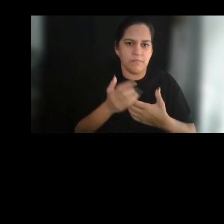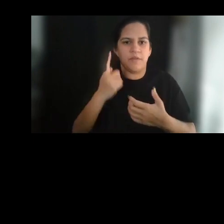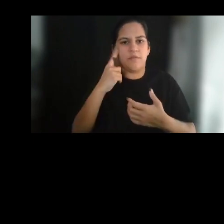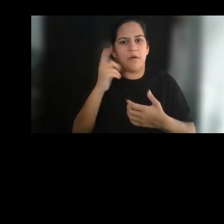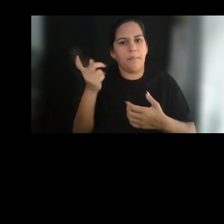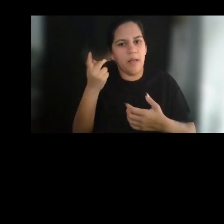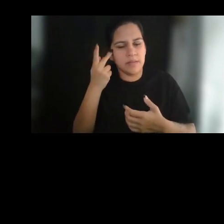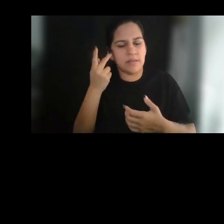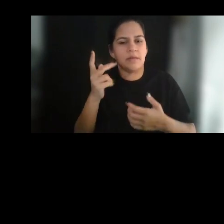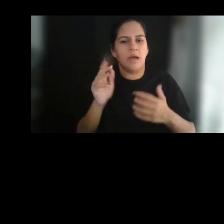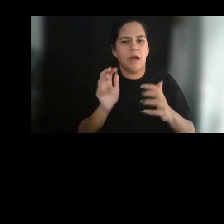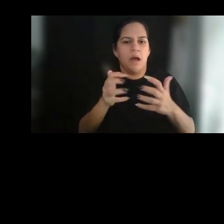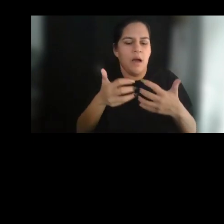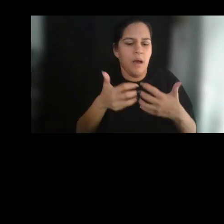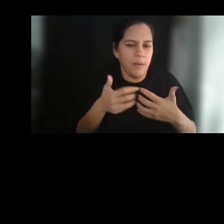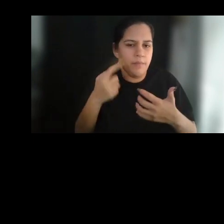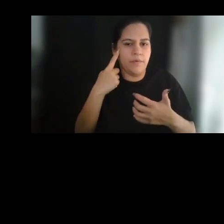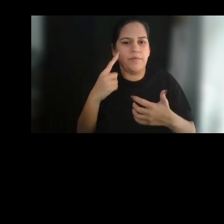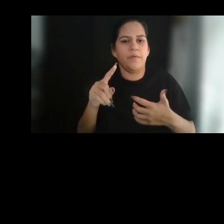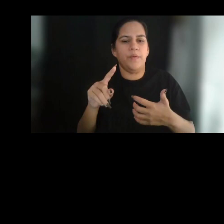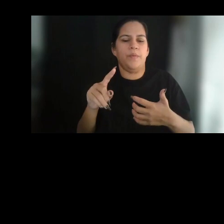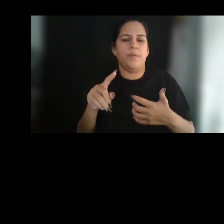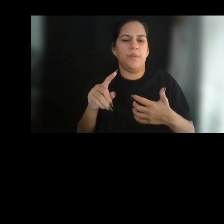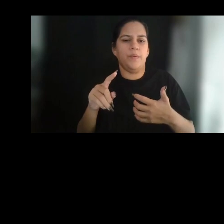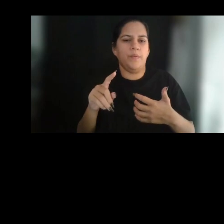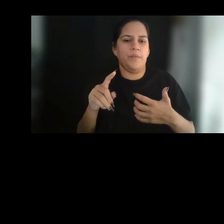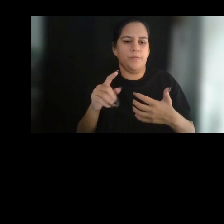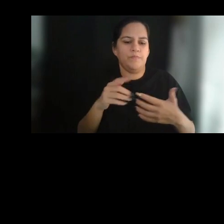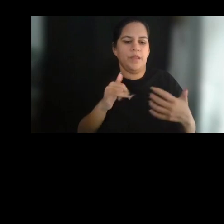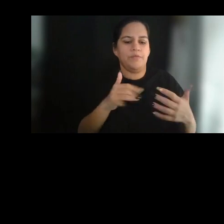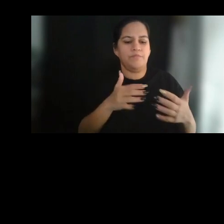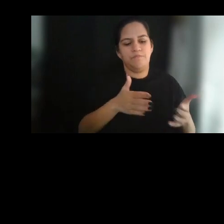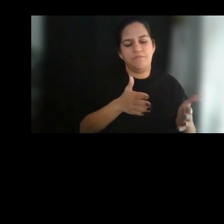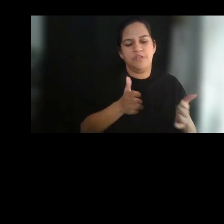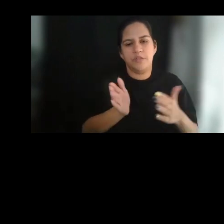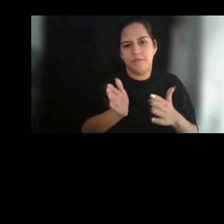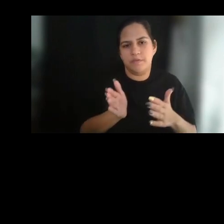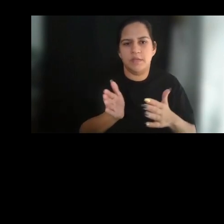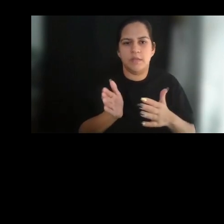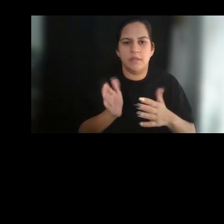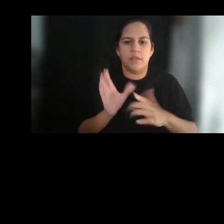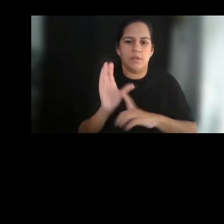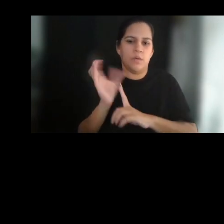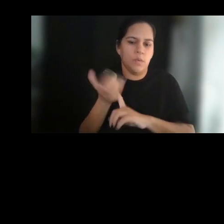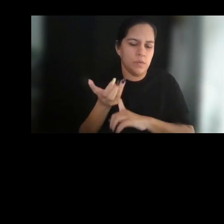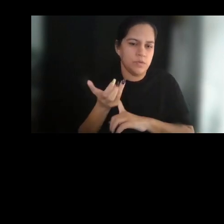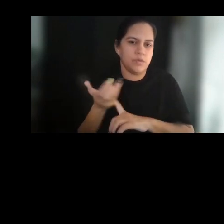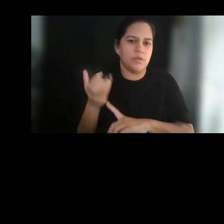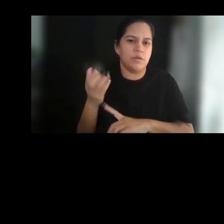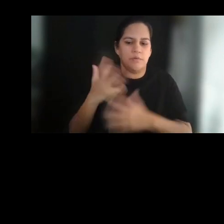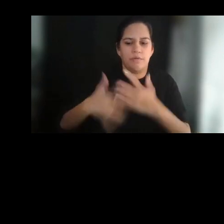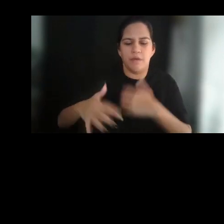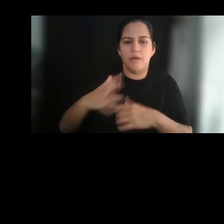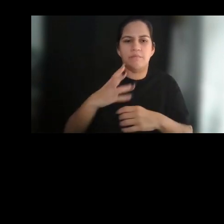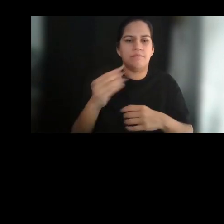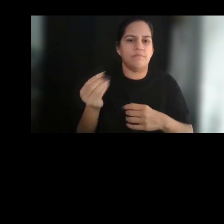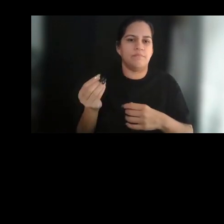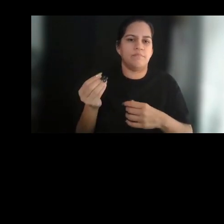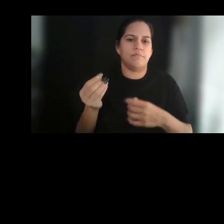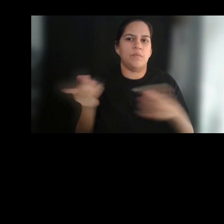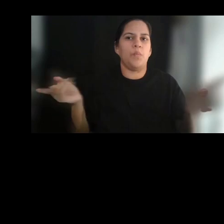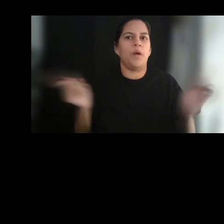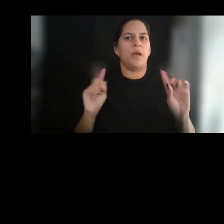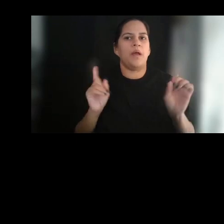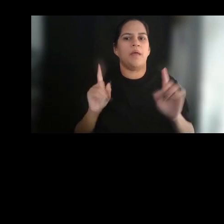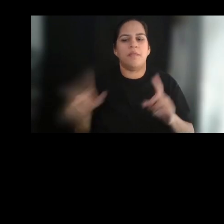that shifted the culture around it. It is where the civil rights movement